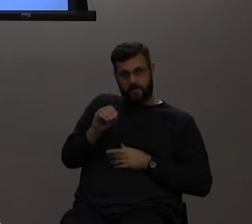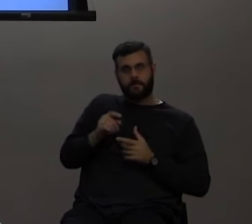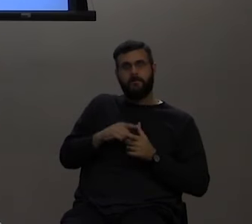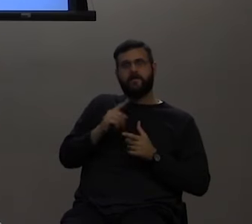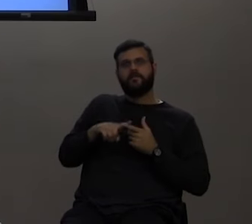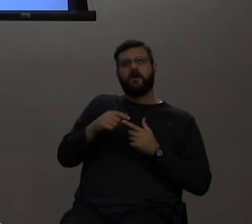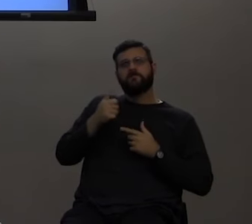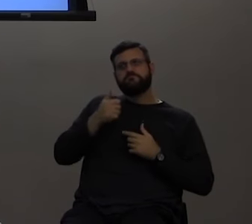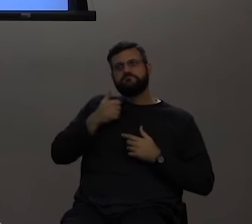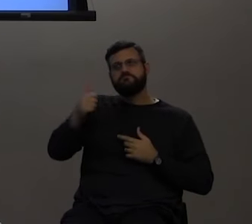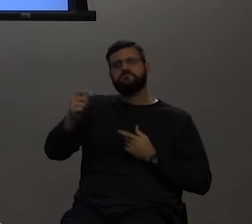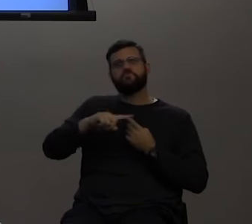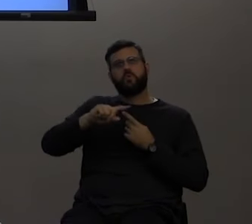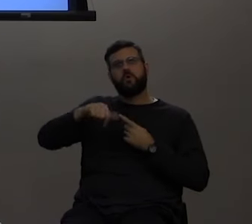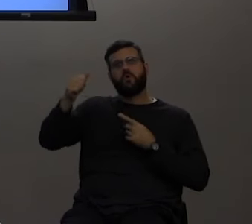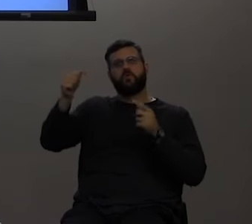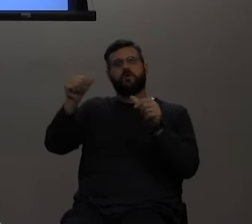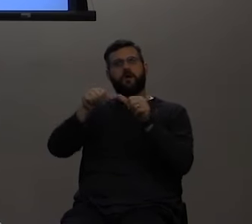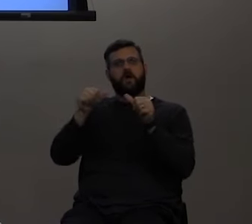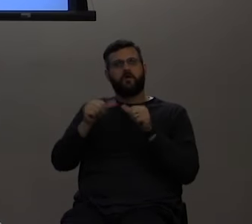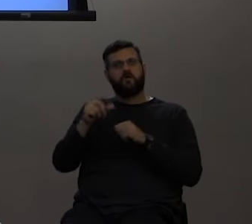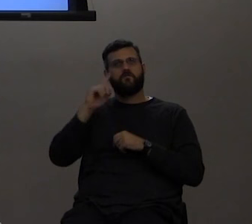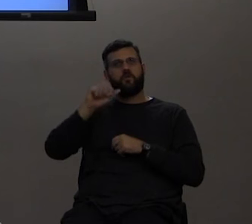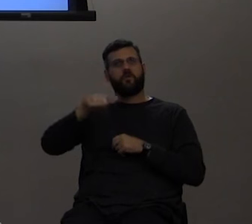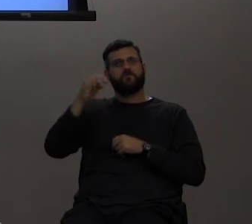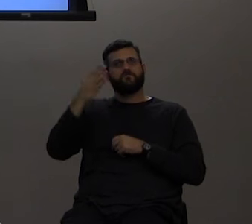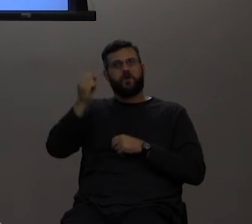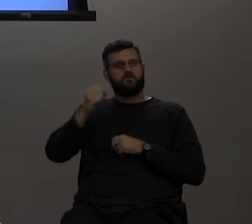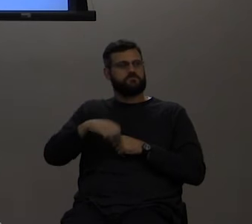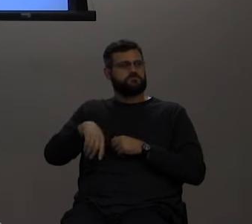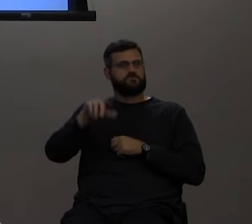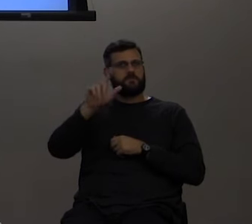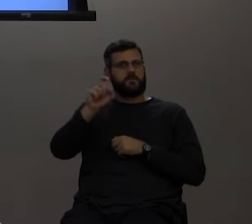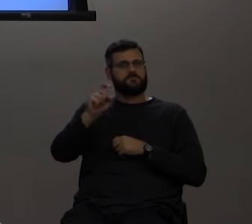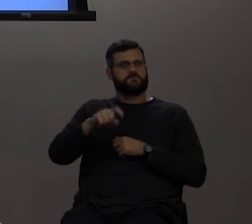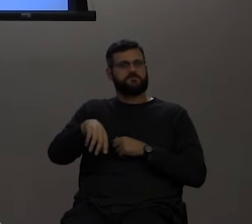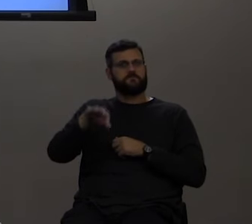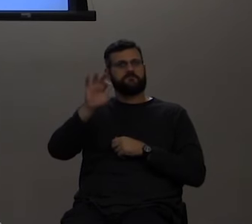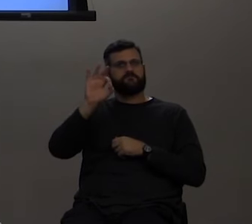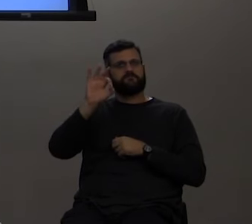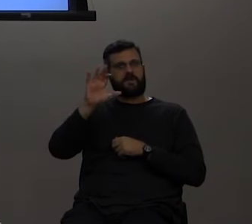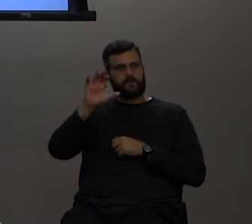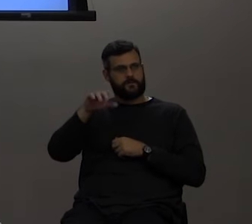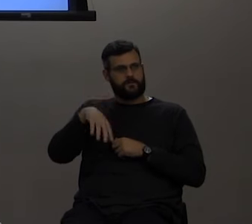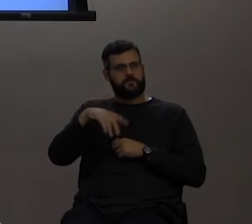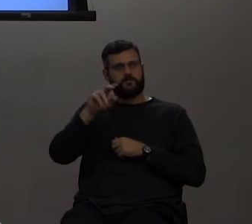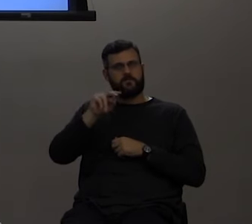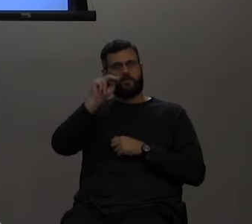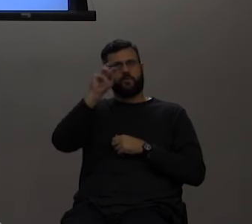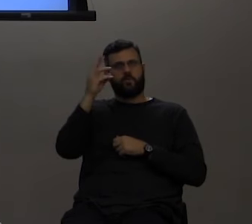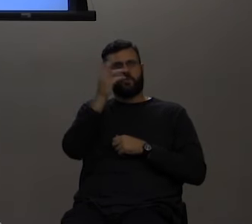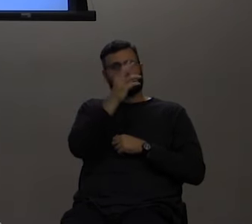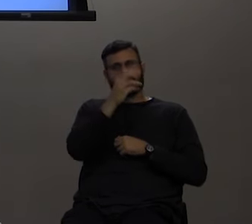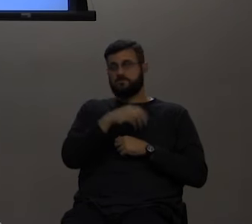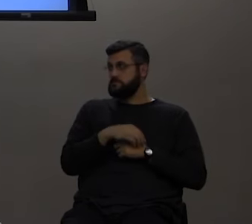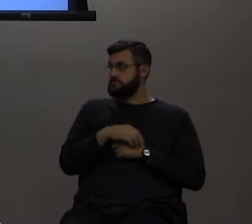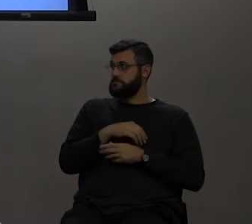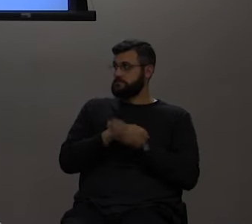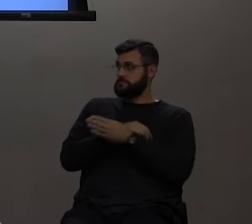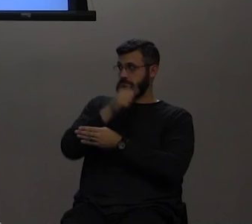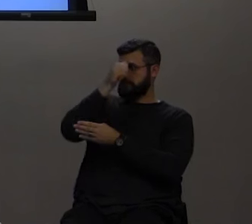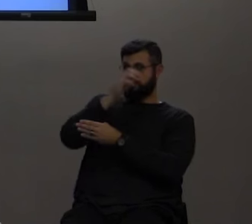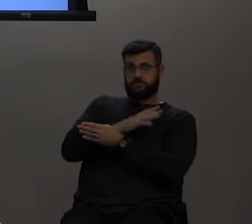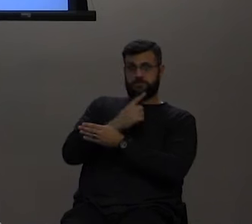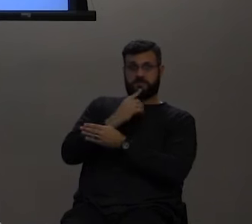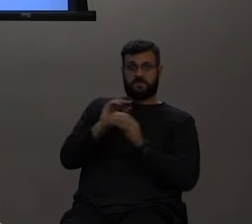commuting to areas to jobs in Lexington, Fayette County, and the directions to the northwest. So, and just before you move on,